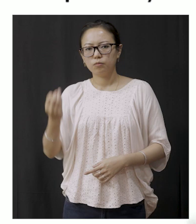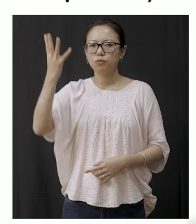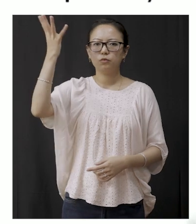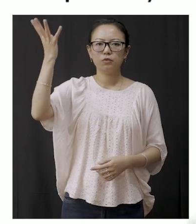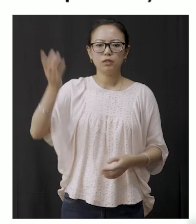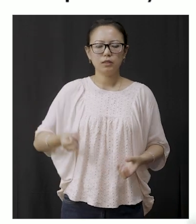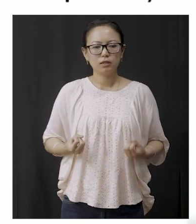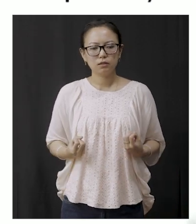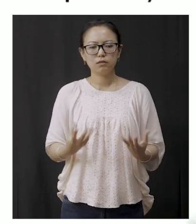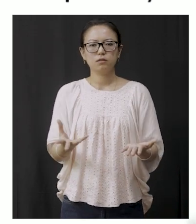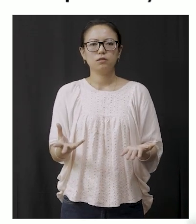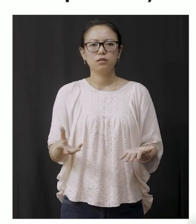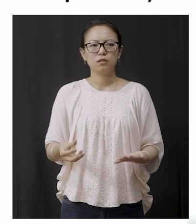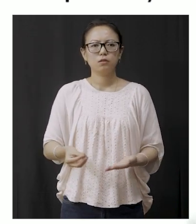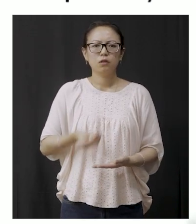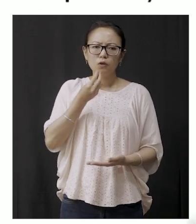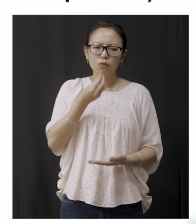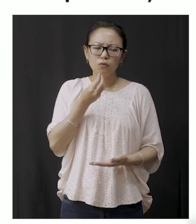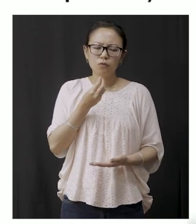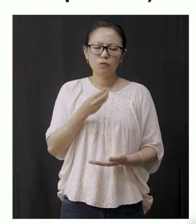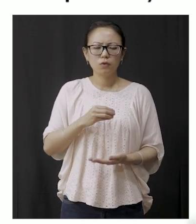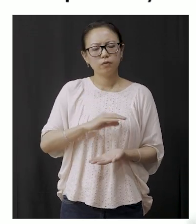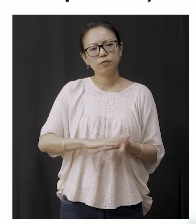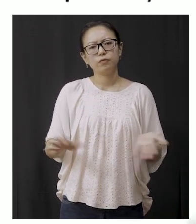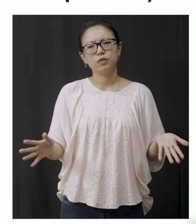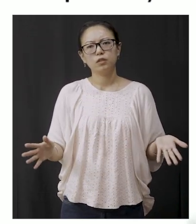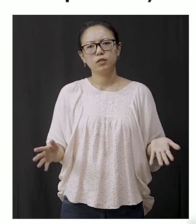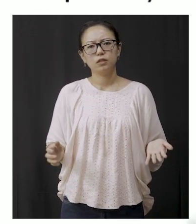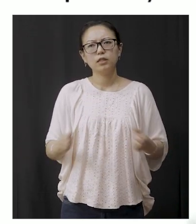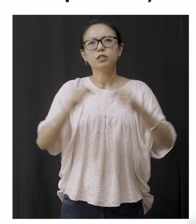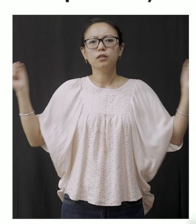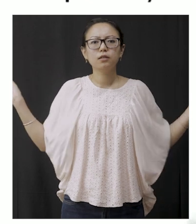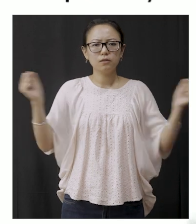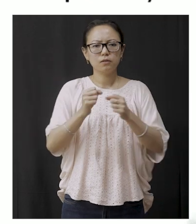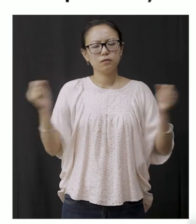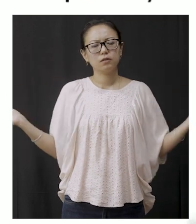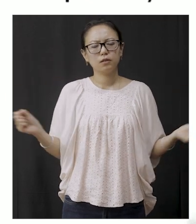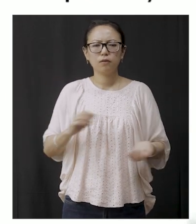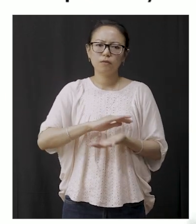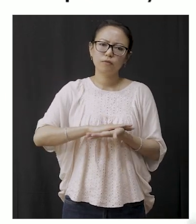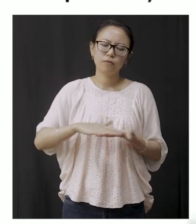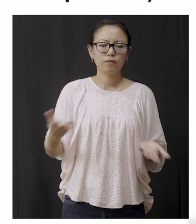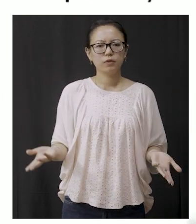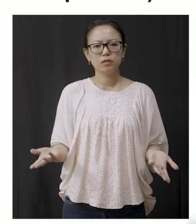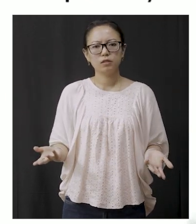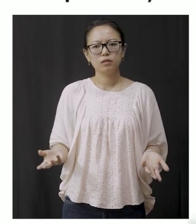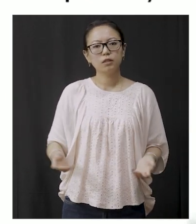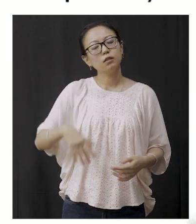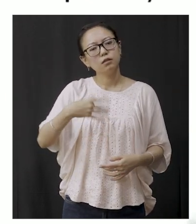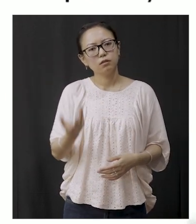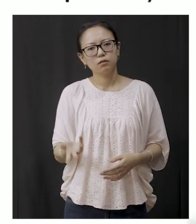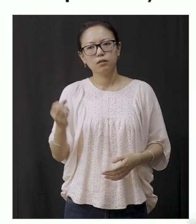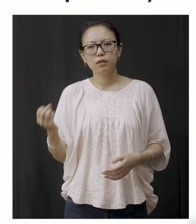take our breakfast and then we go for jogging, and then comes the afternoon. In the afternoon, we have our